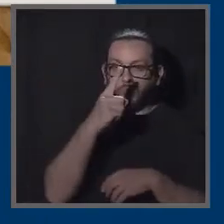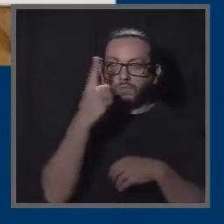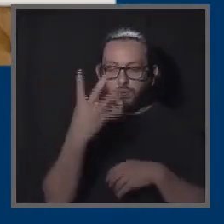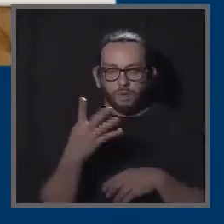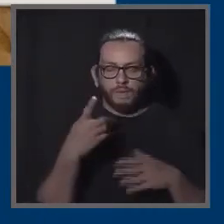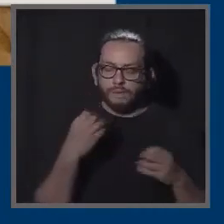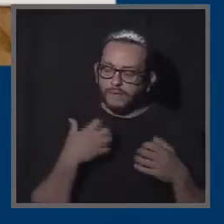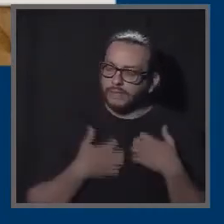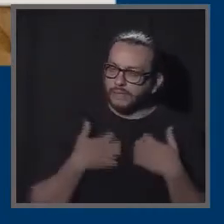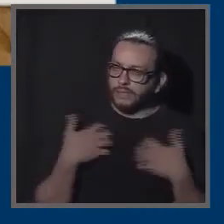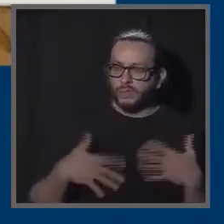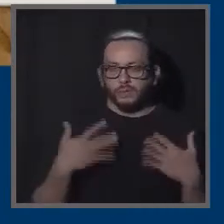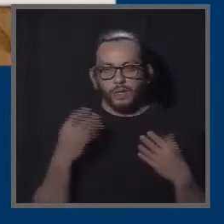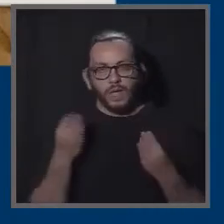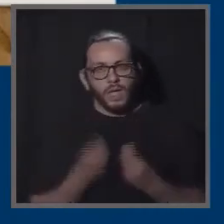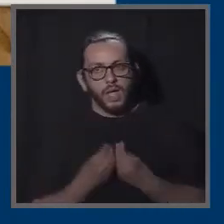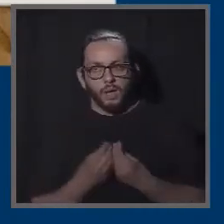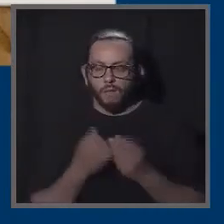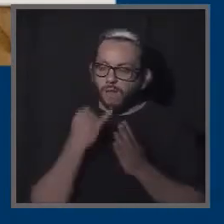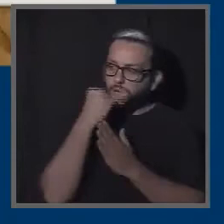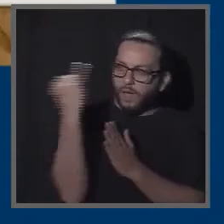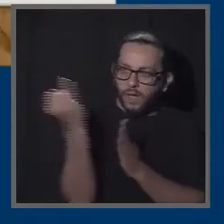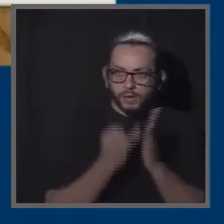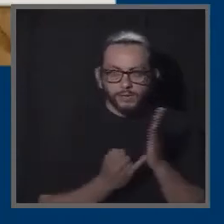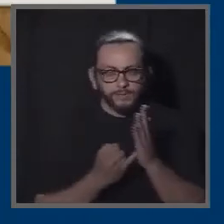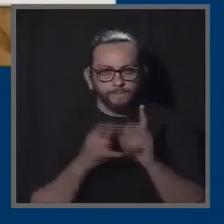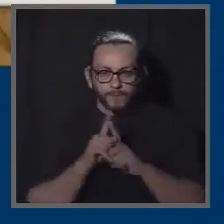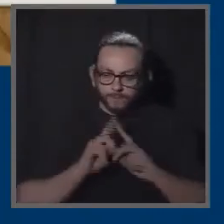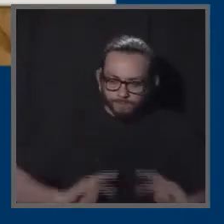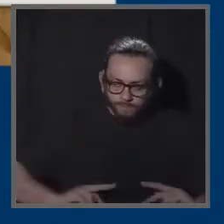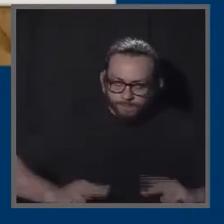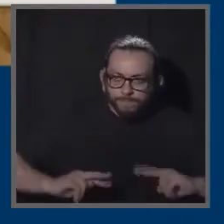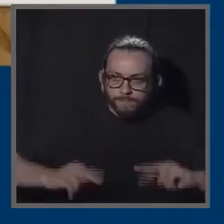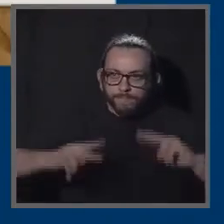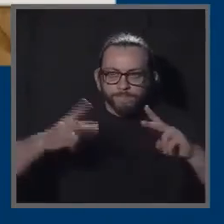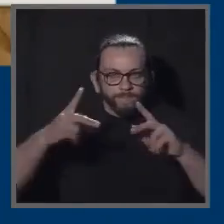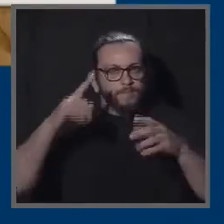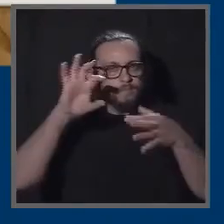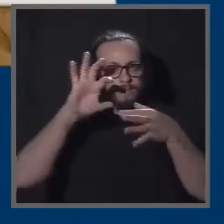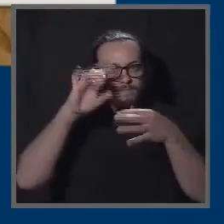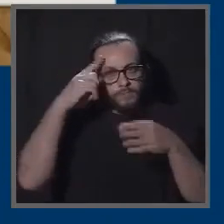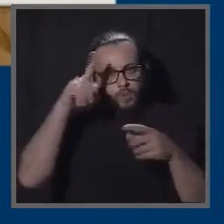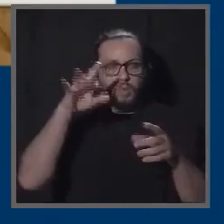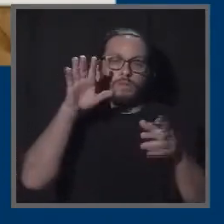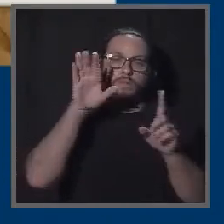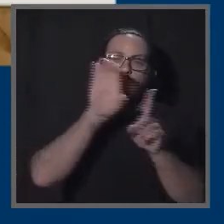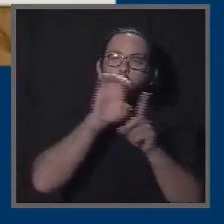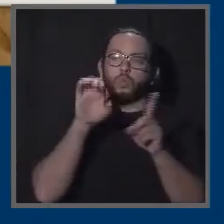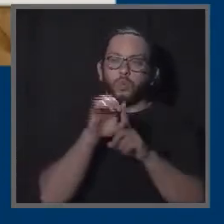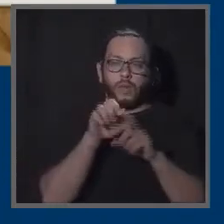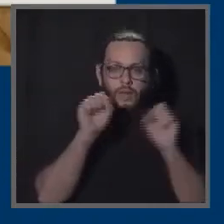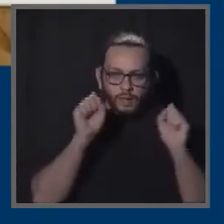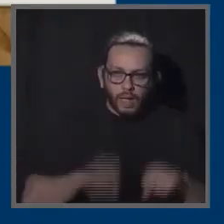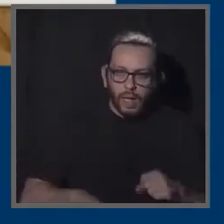how the Arts Council of England funds culture to a place-based approach, rather than funding just